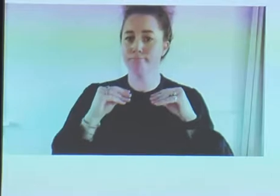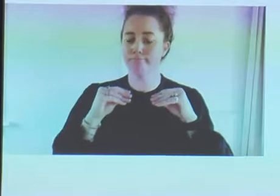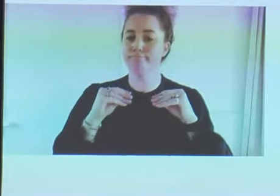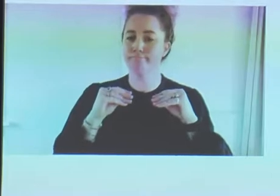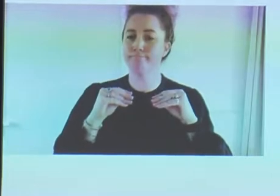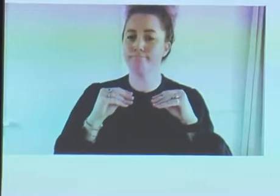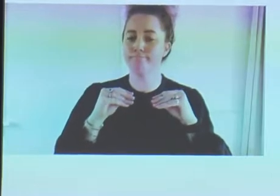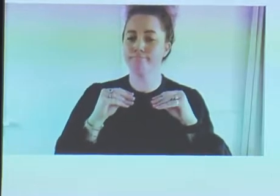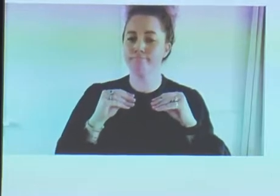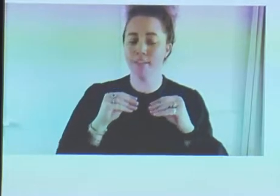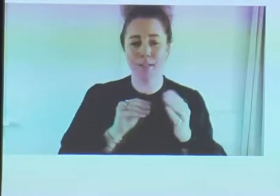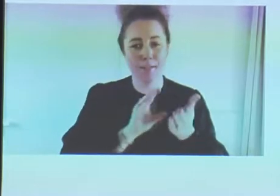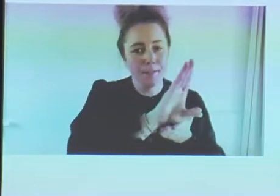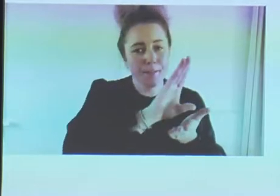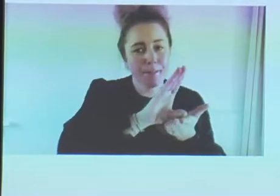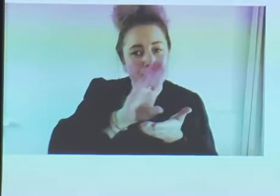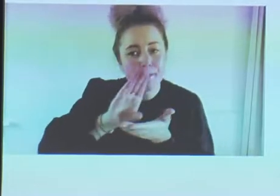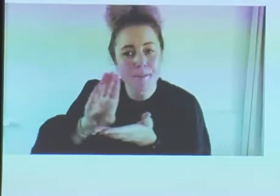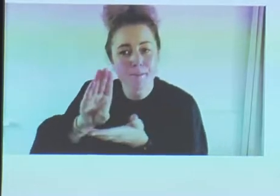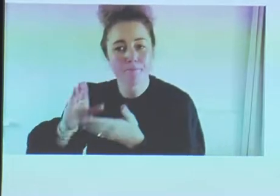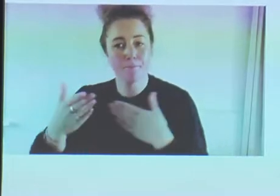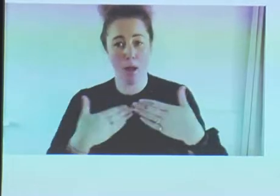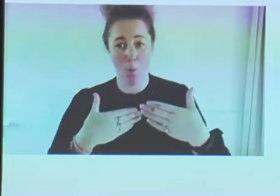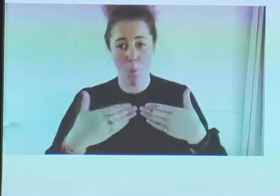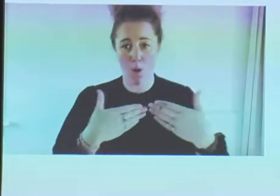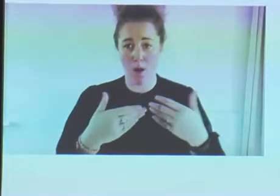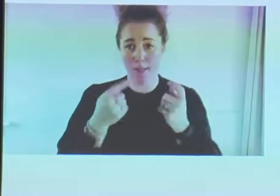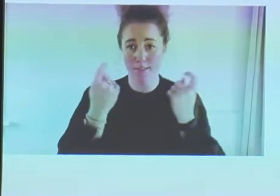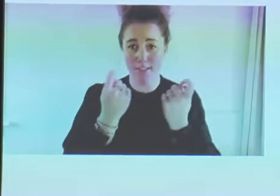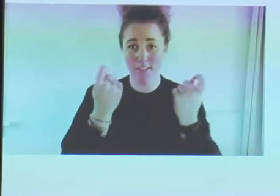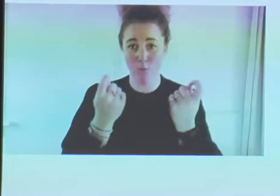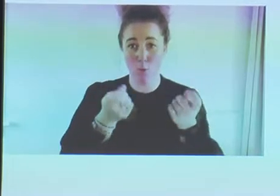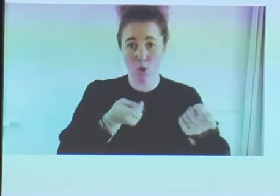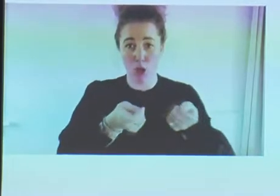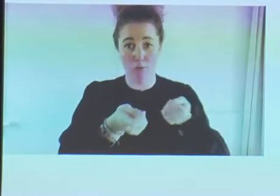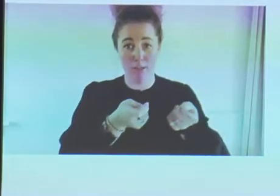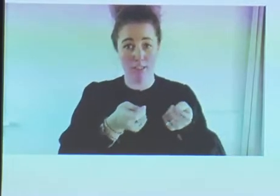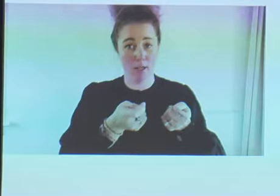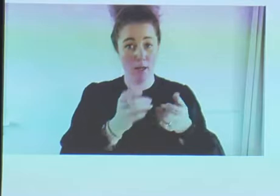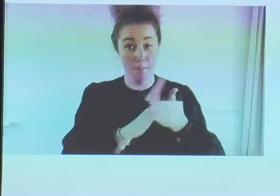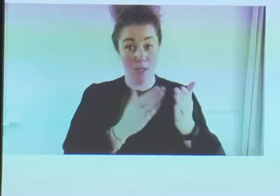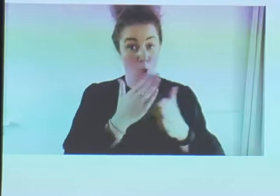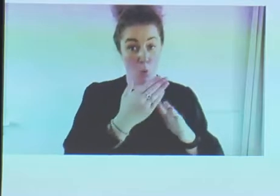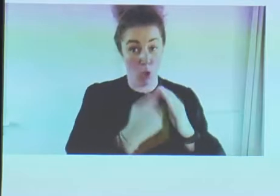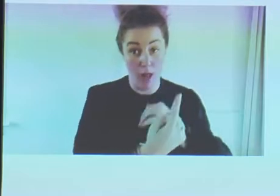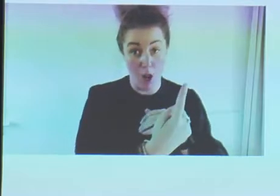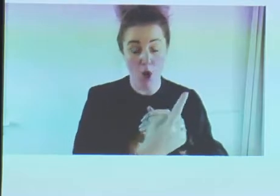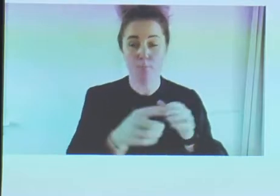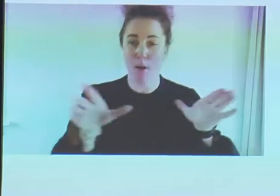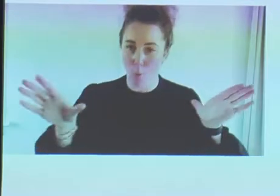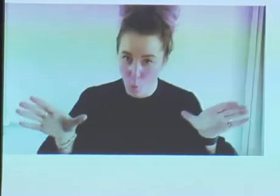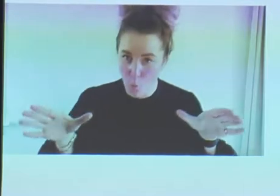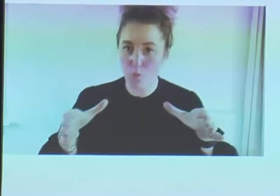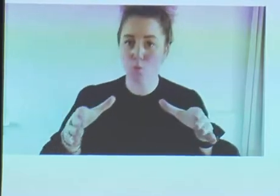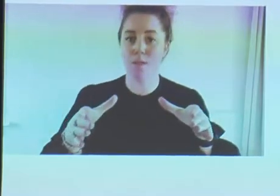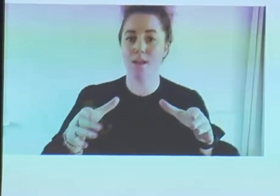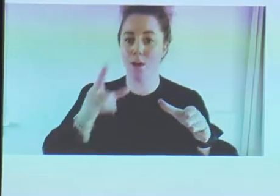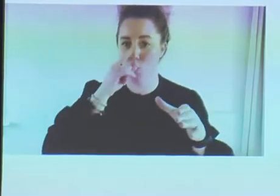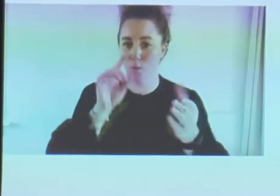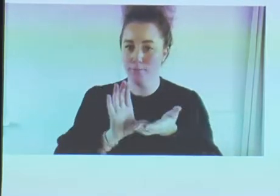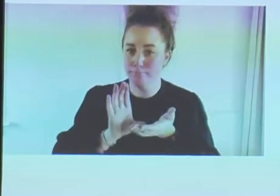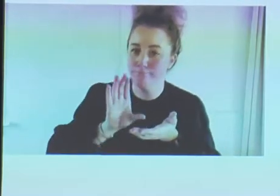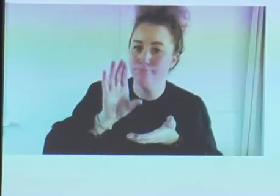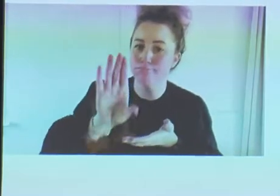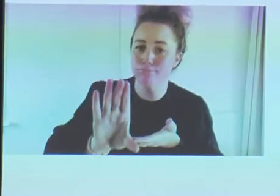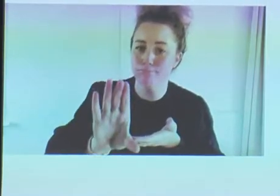money but established a network of Festival directors who are no longer working in isolation and can reap the benefits of the funding as well